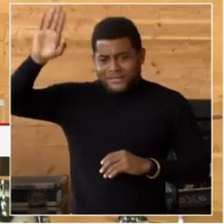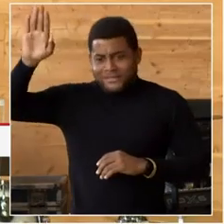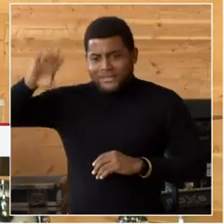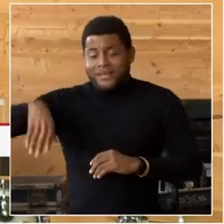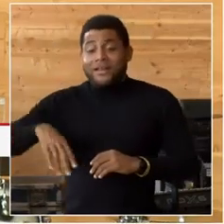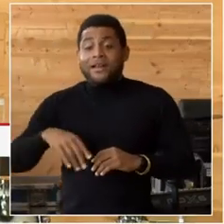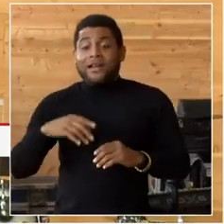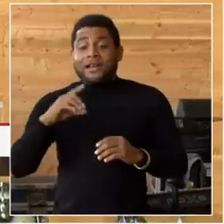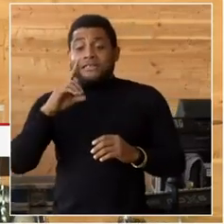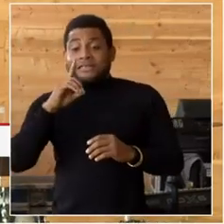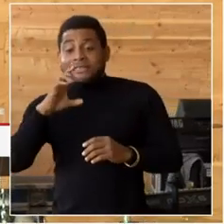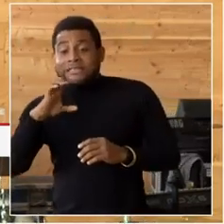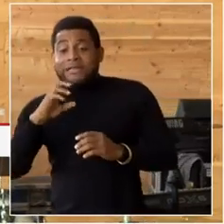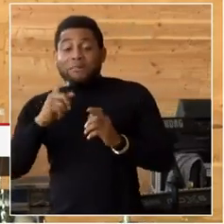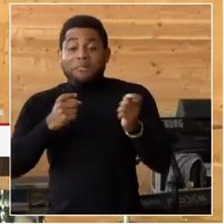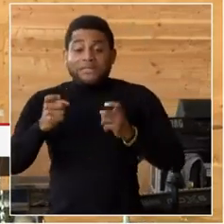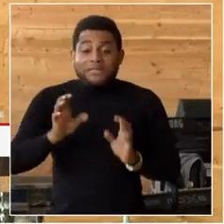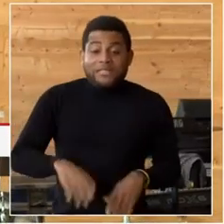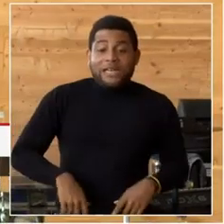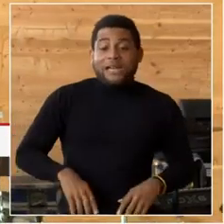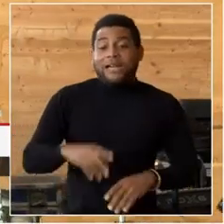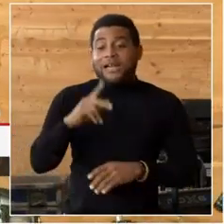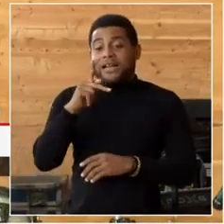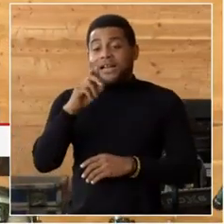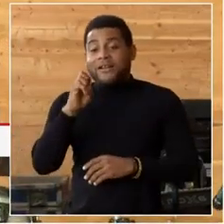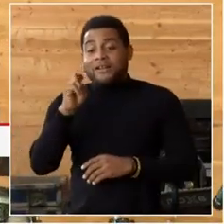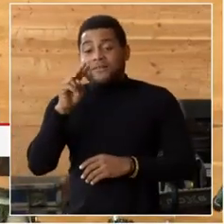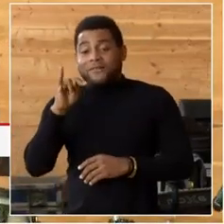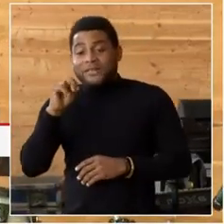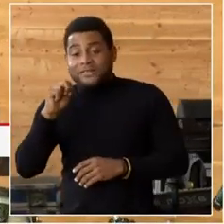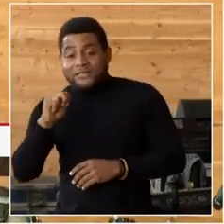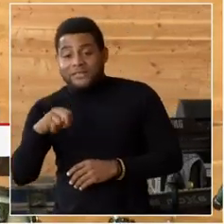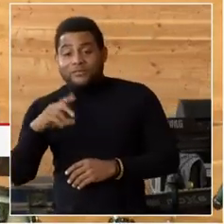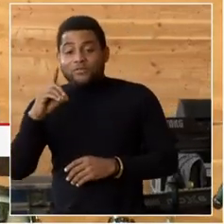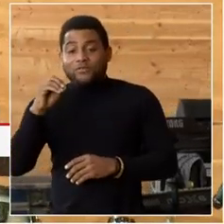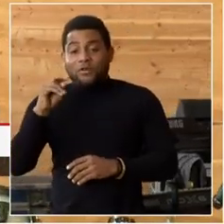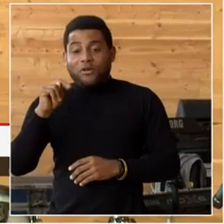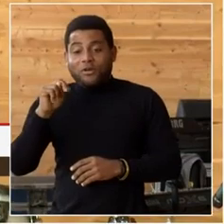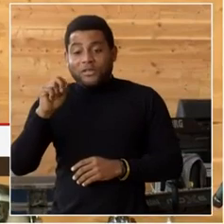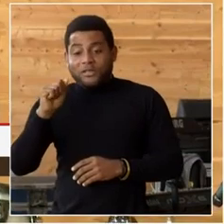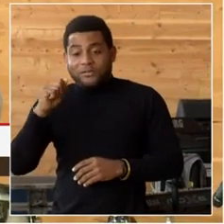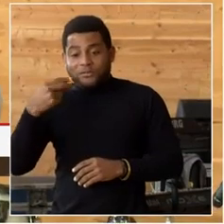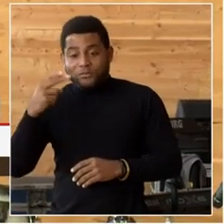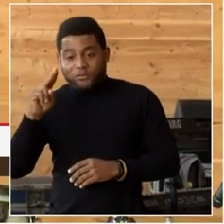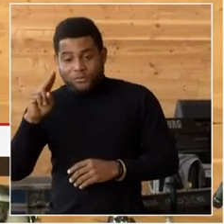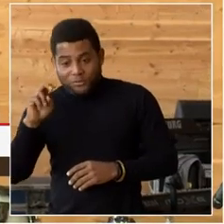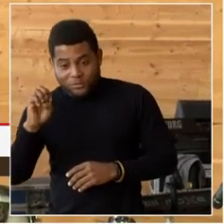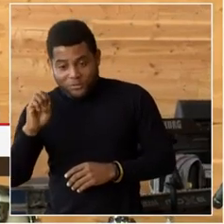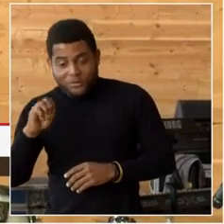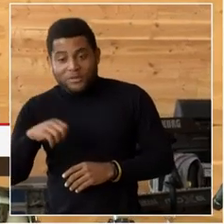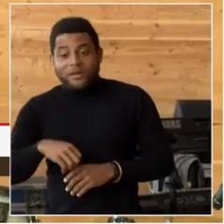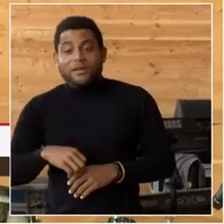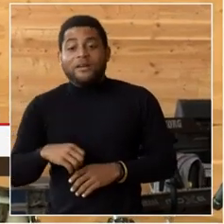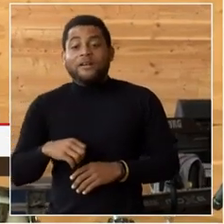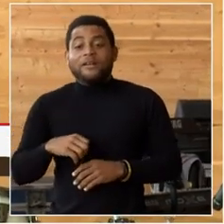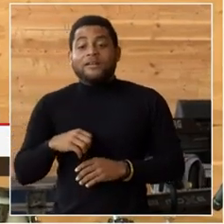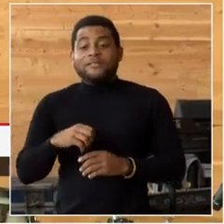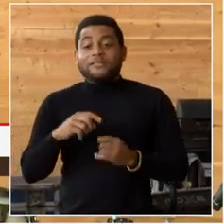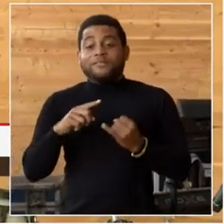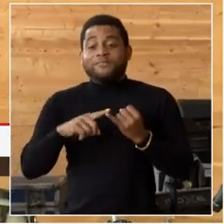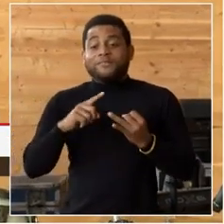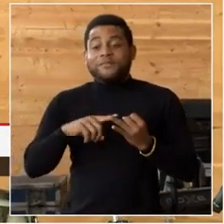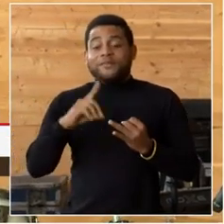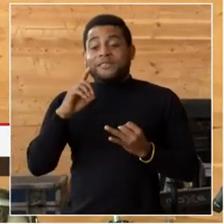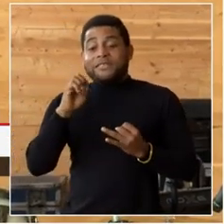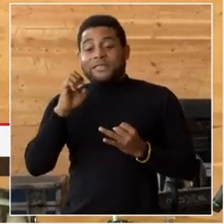here. Kevin Donahue, give Kevin a big round of applause. Our DACL director,